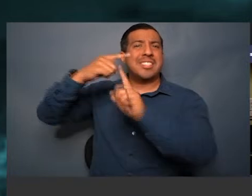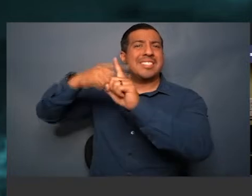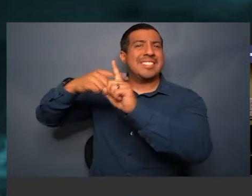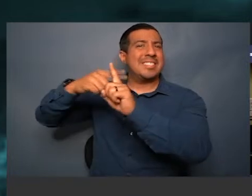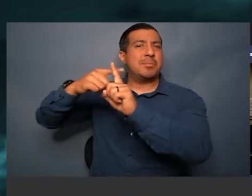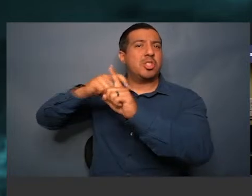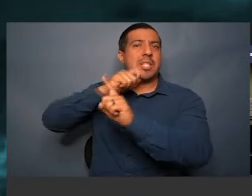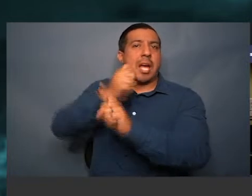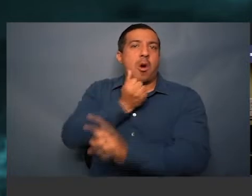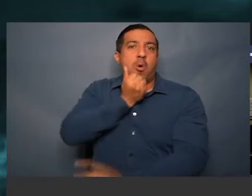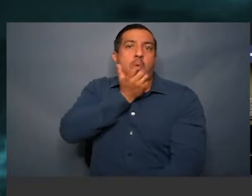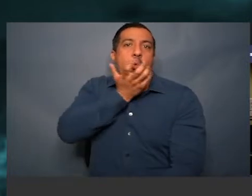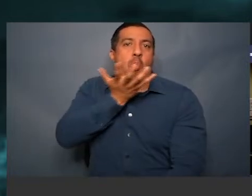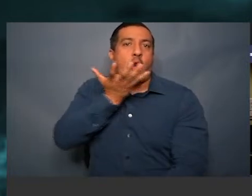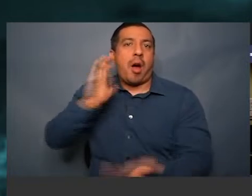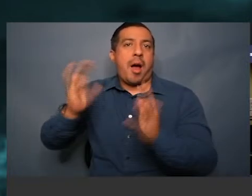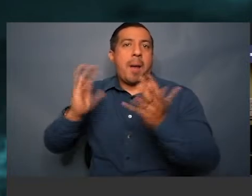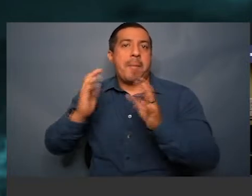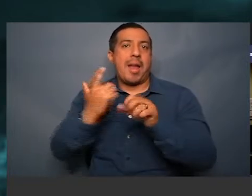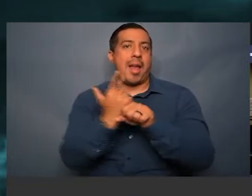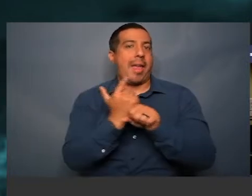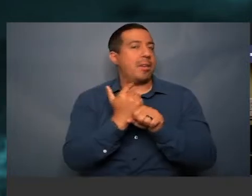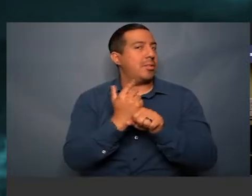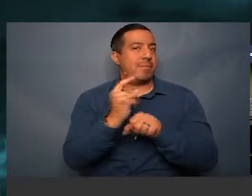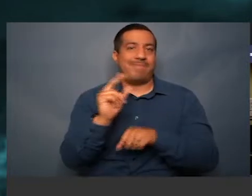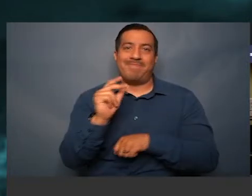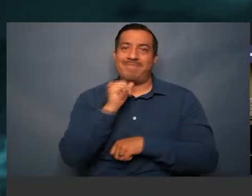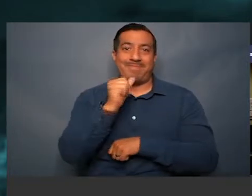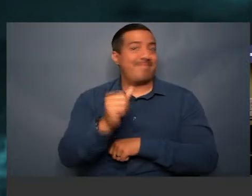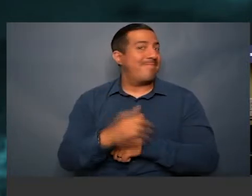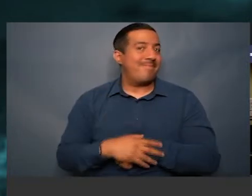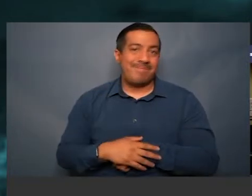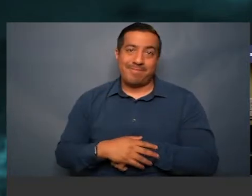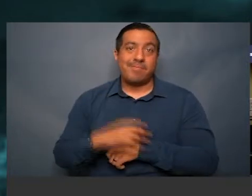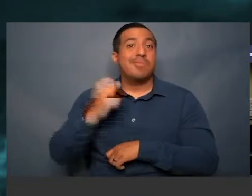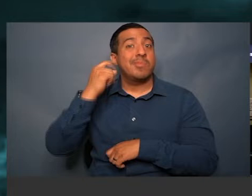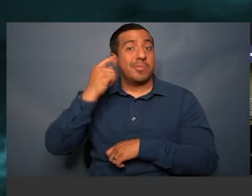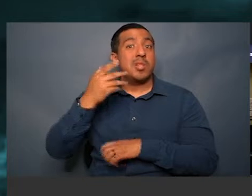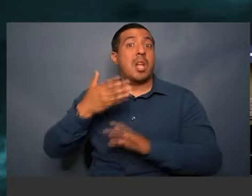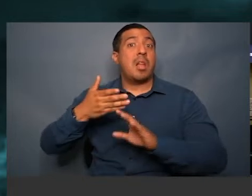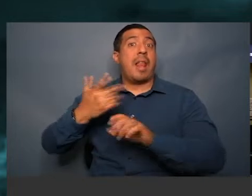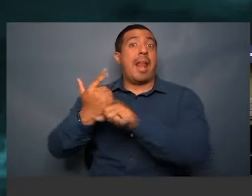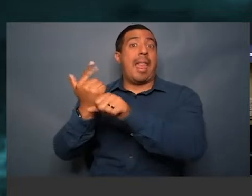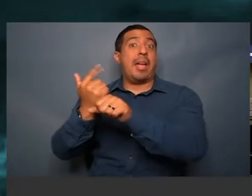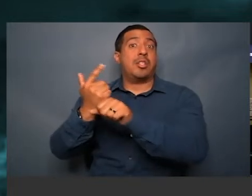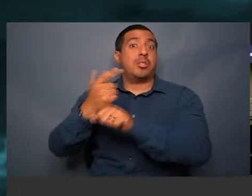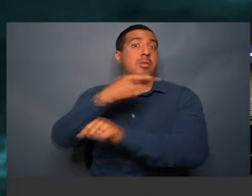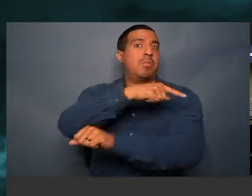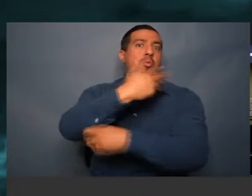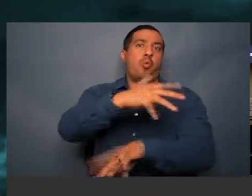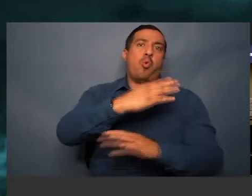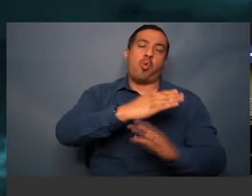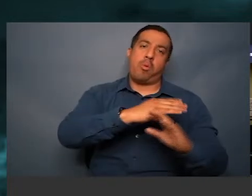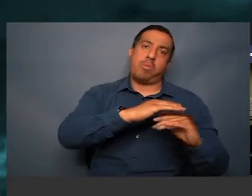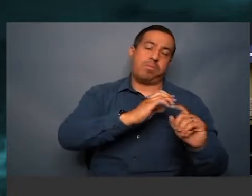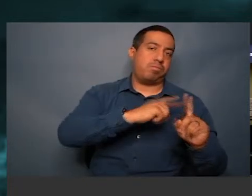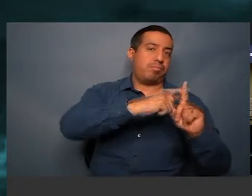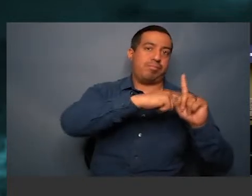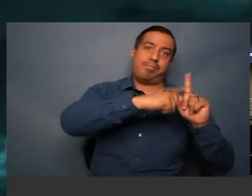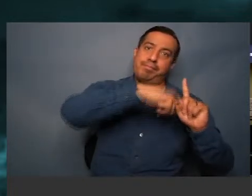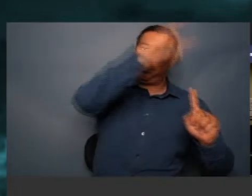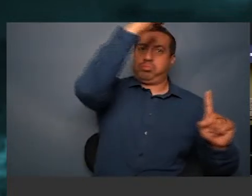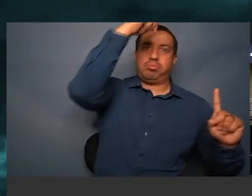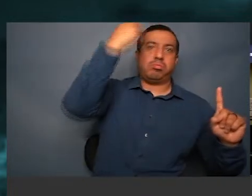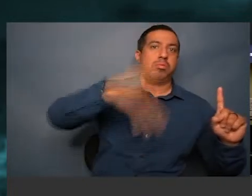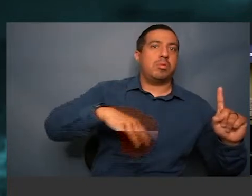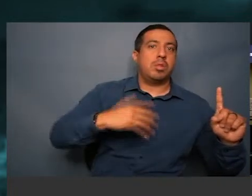warm this year as what they were last year. Last year, they were just extremely high, way above where they should be.